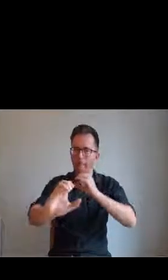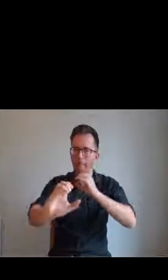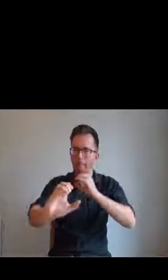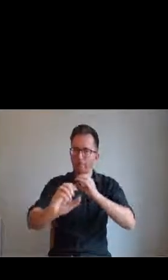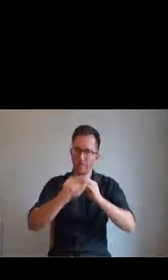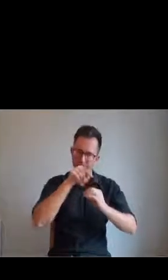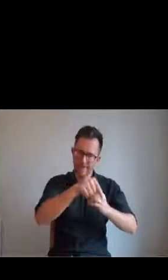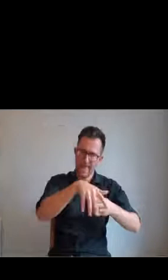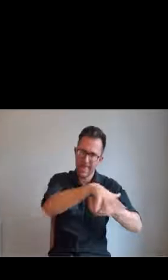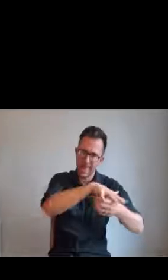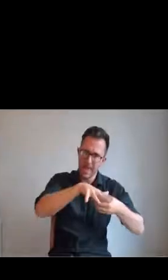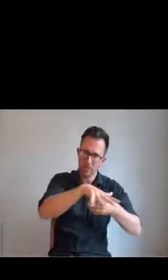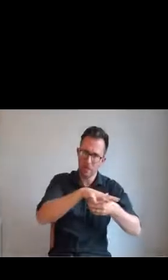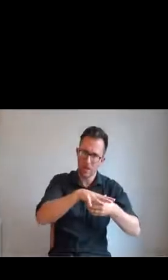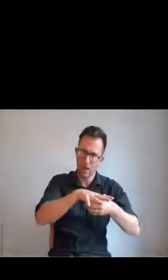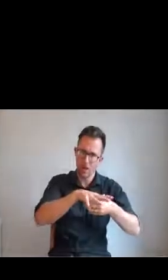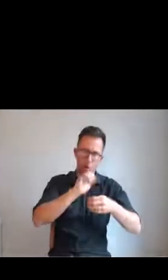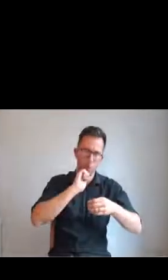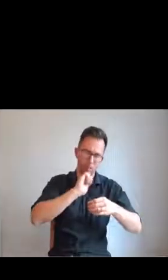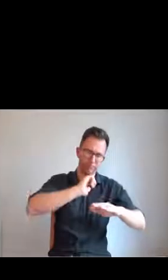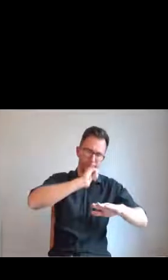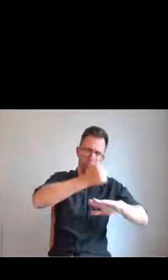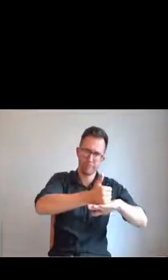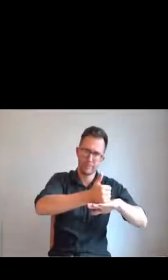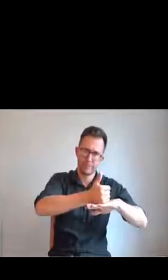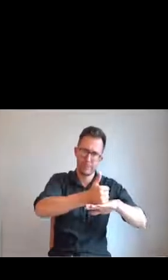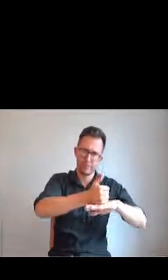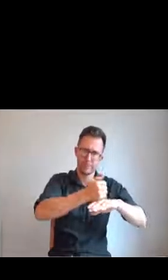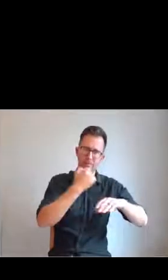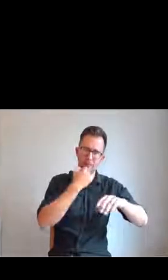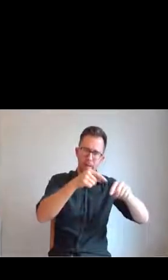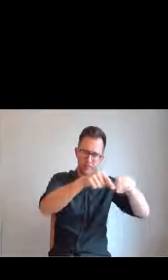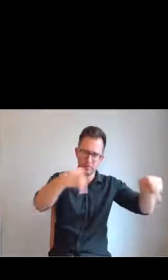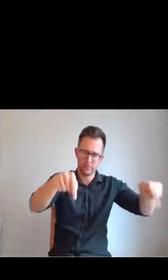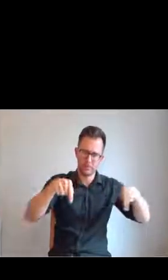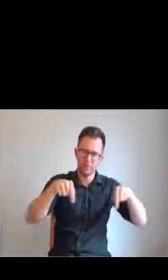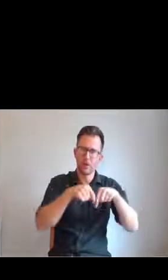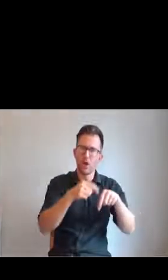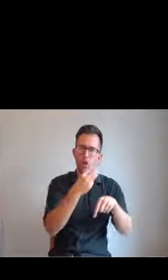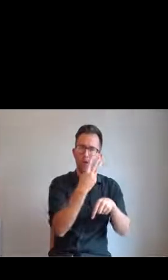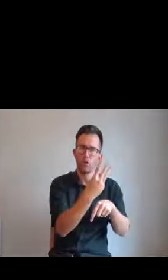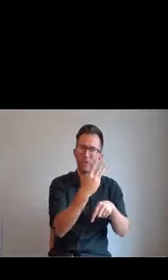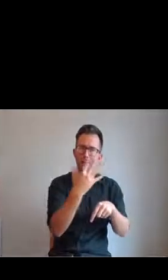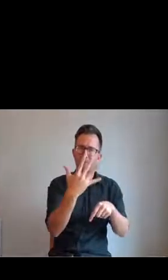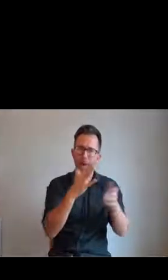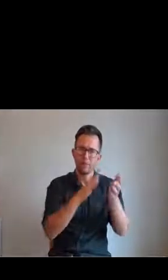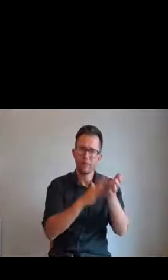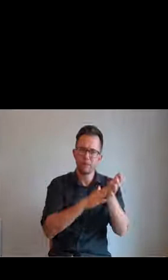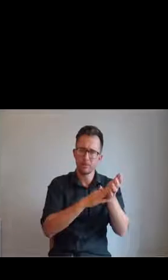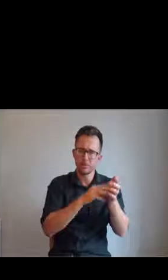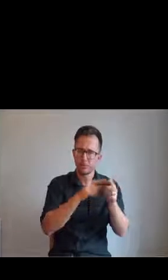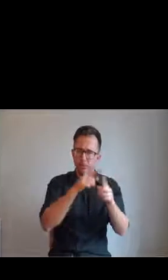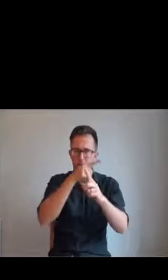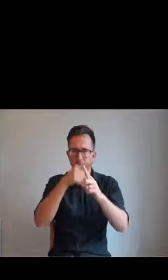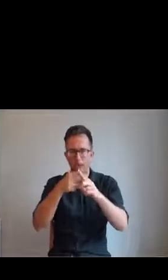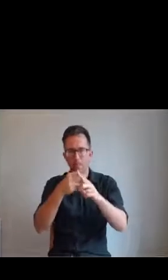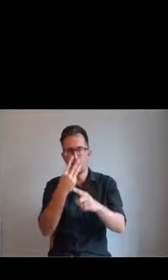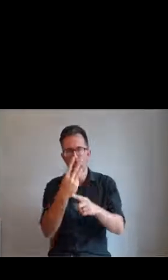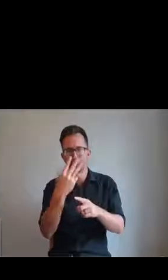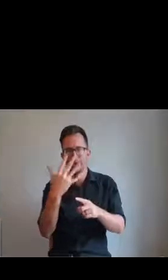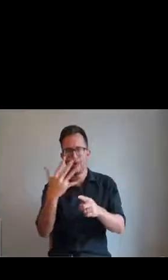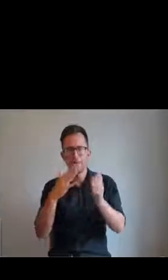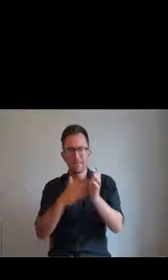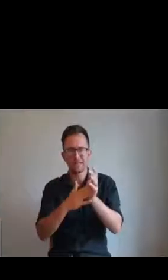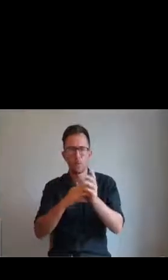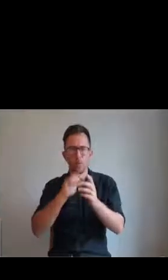including equipment, will be located within an area approximately 35 metres by 35 metres, which would include some fencing for